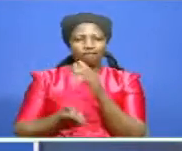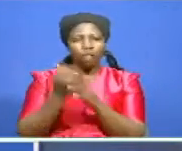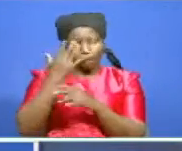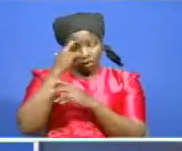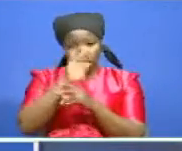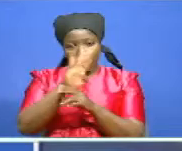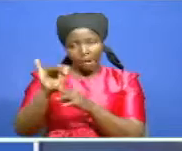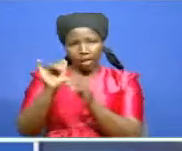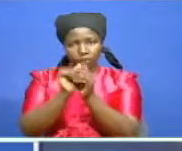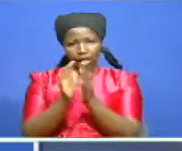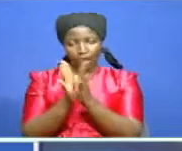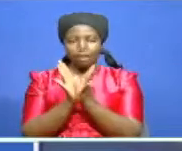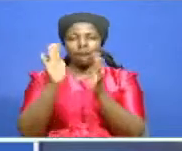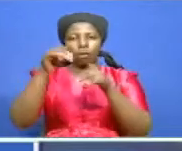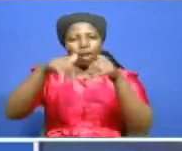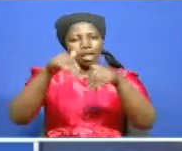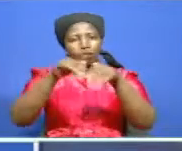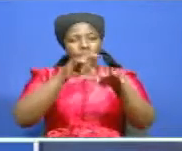the process